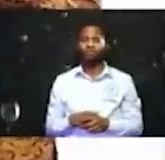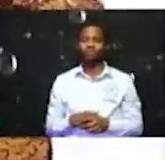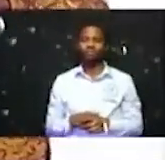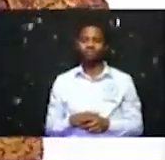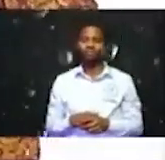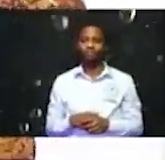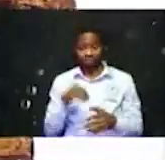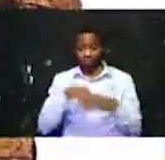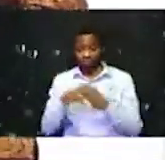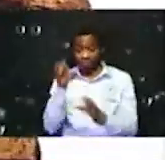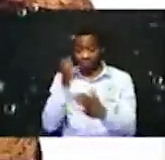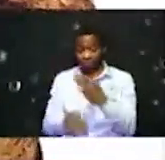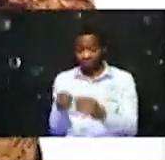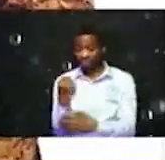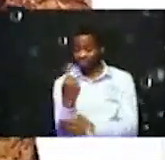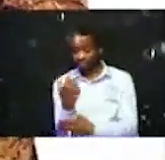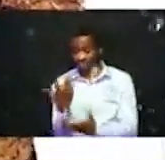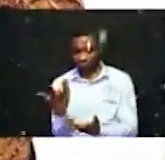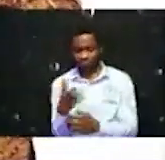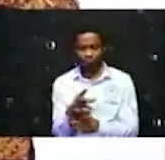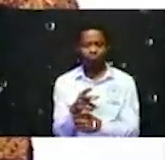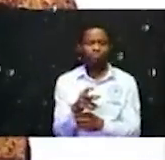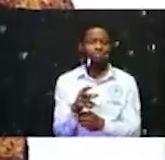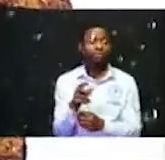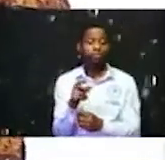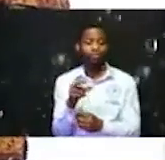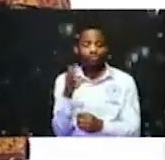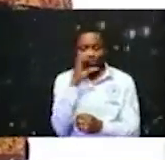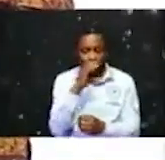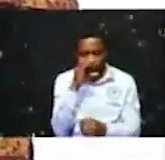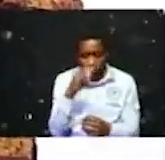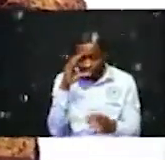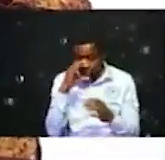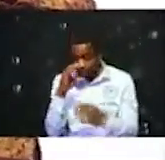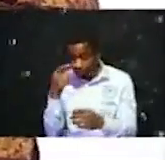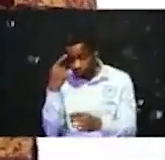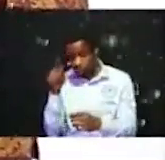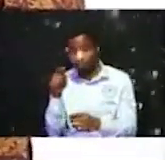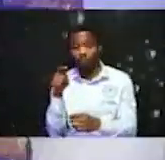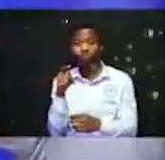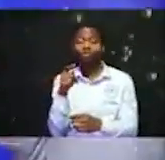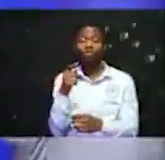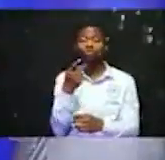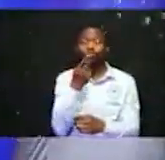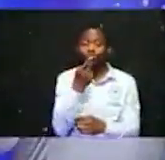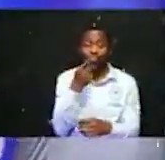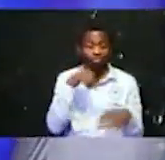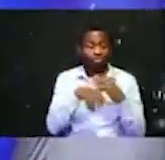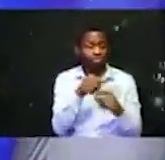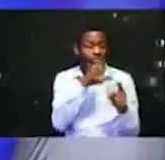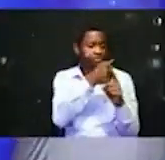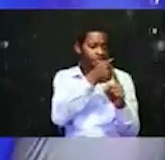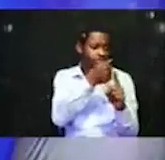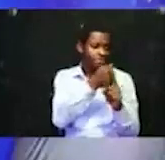In chapter 11, in fact, he went to look for Saul in Tarsus from his hometown and brought him. And look at the man that he